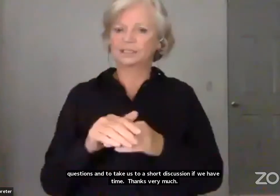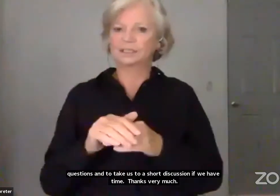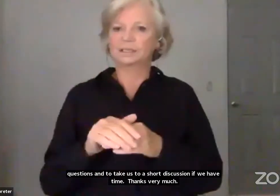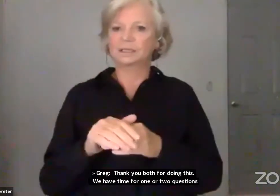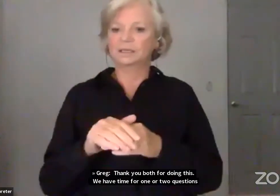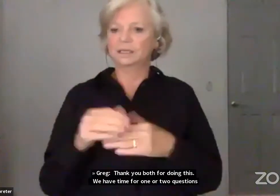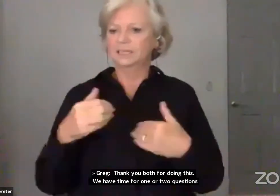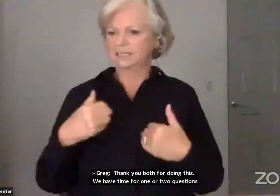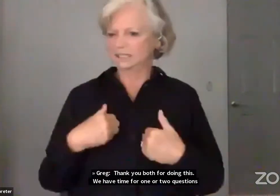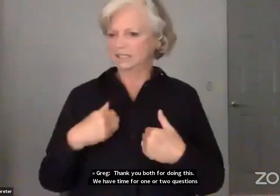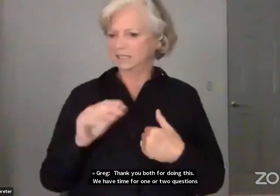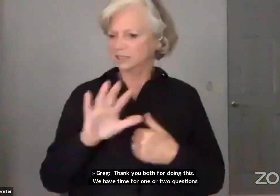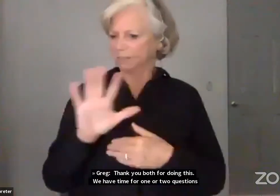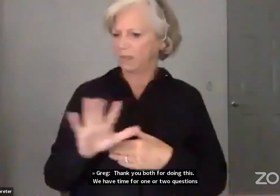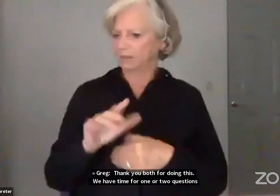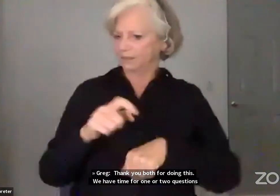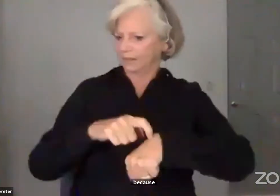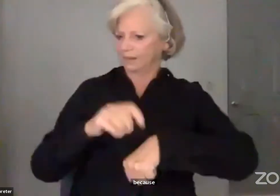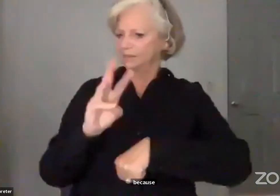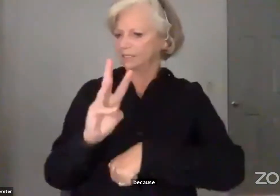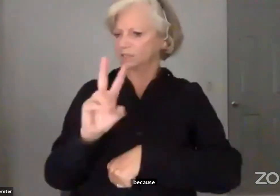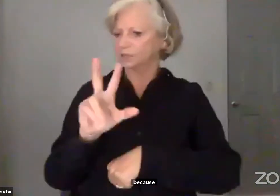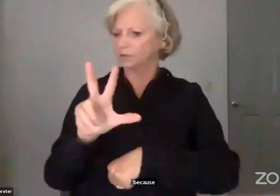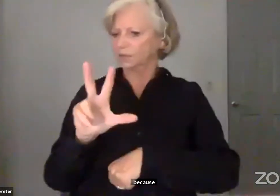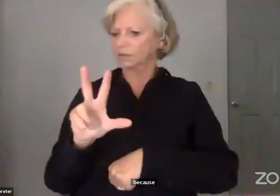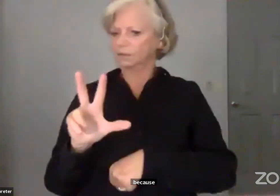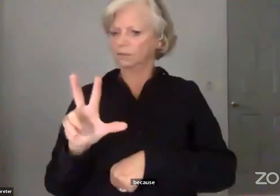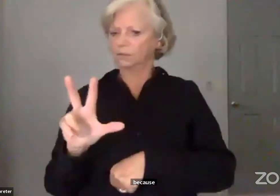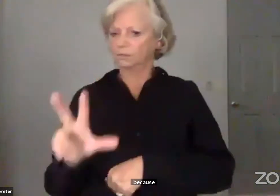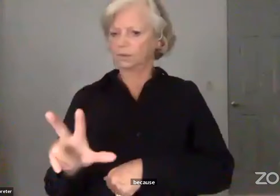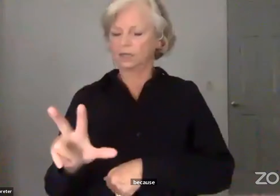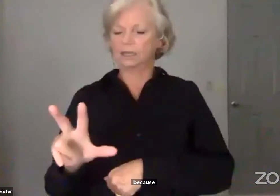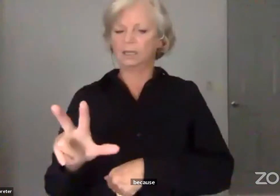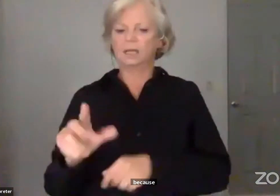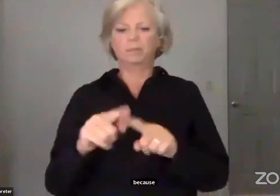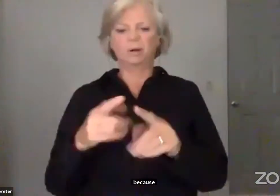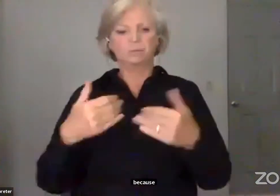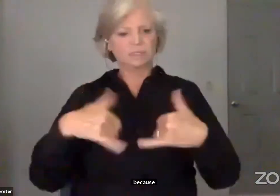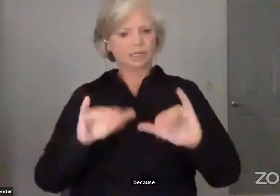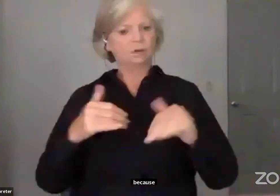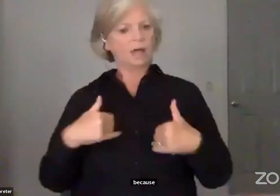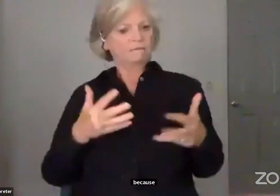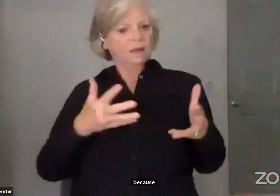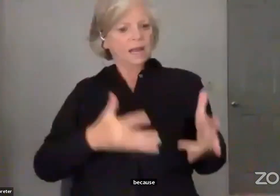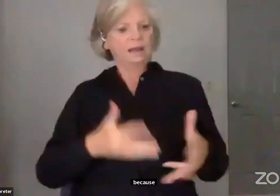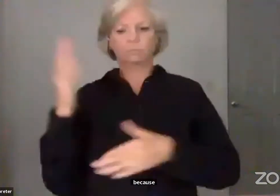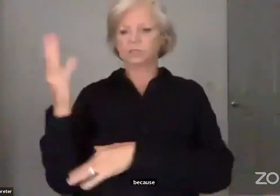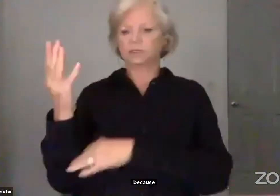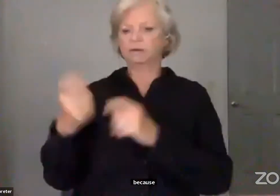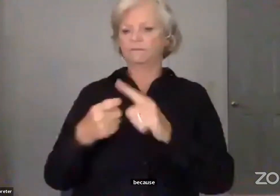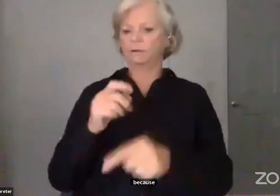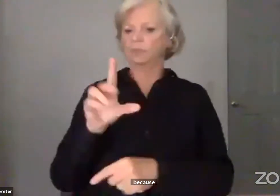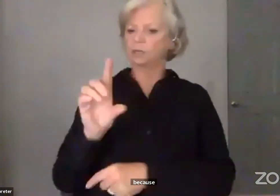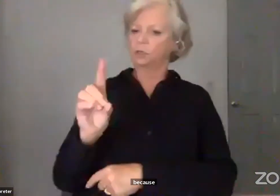and we still got a presentation from the DOOR program. Any questions for George or Dr. Make?